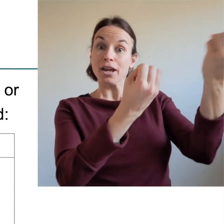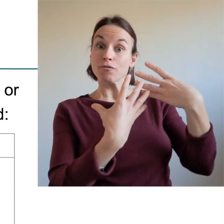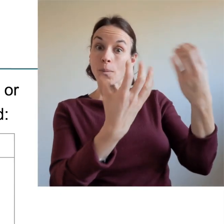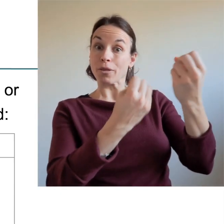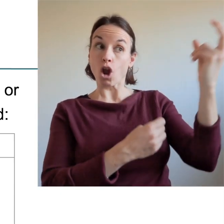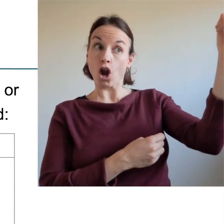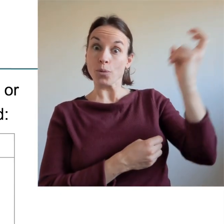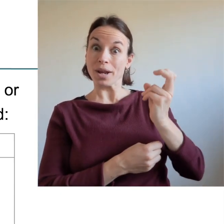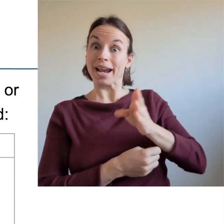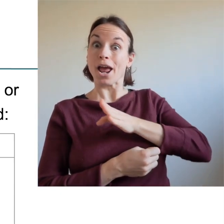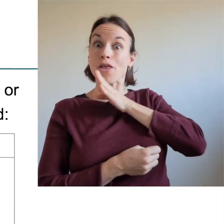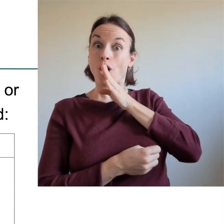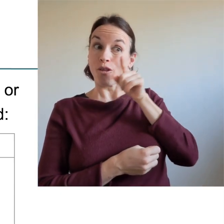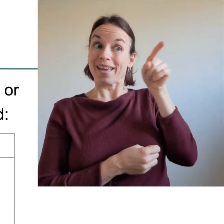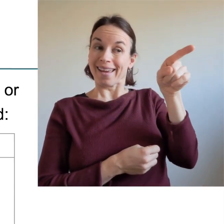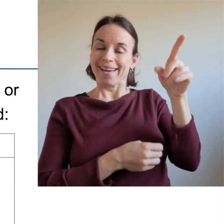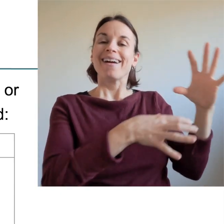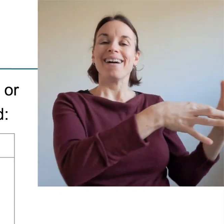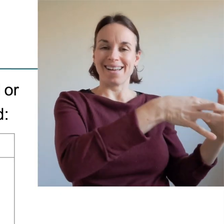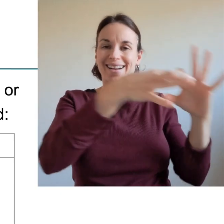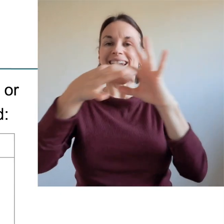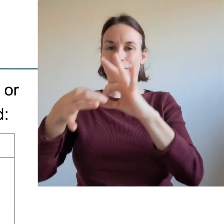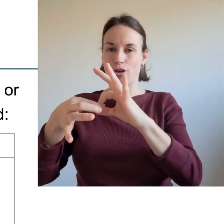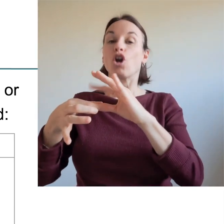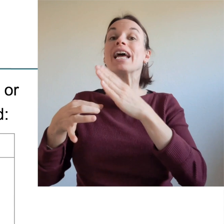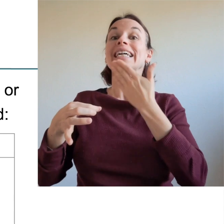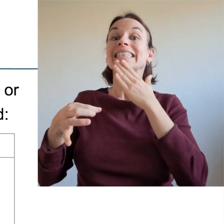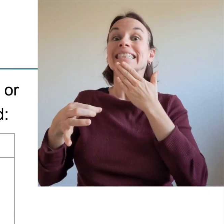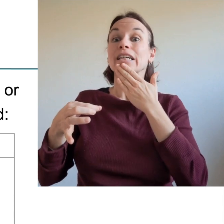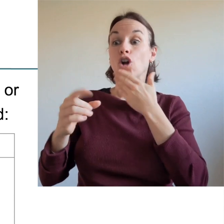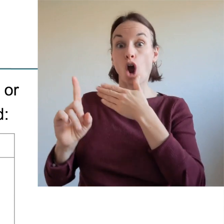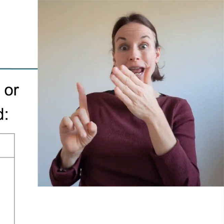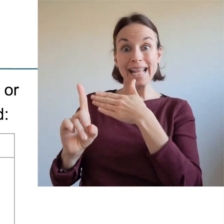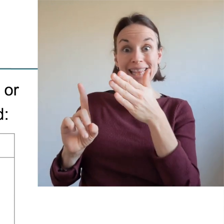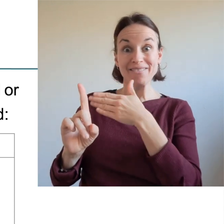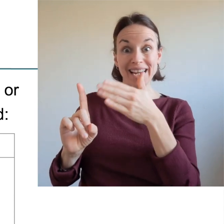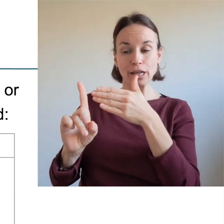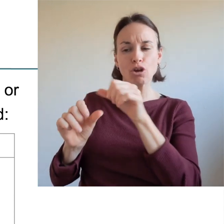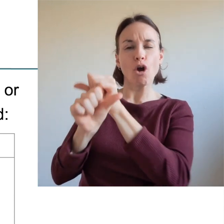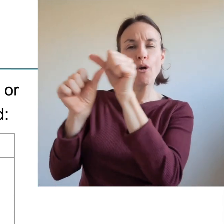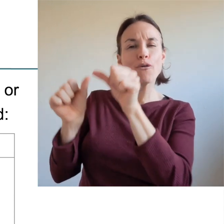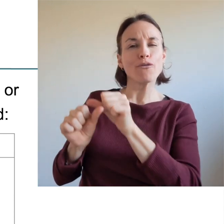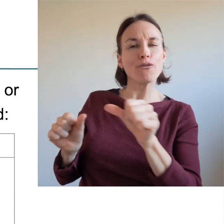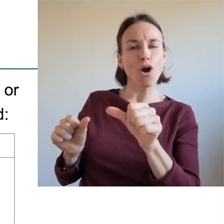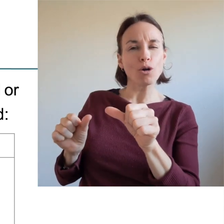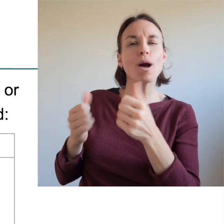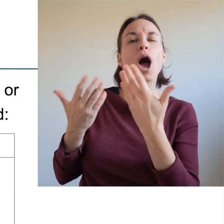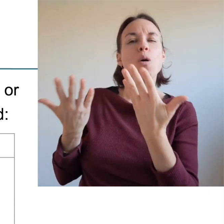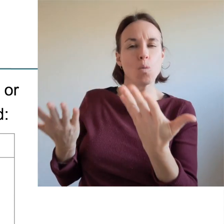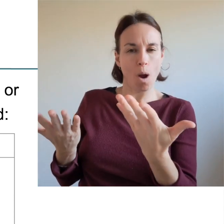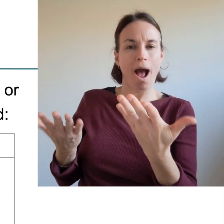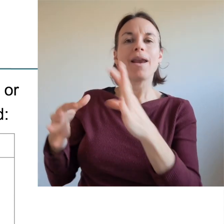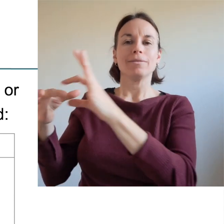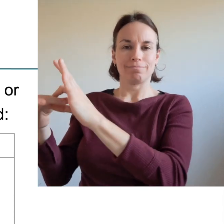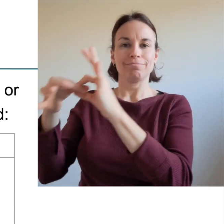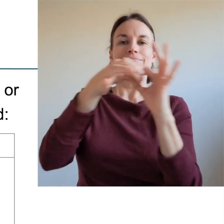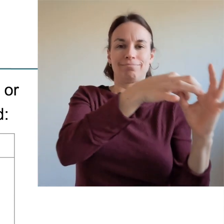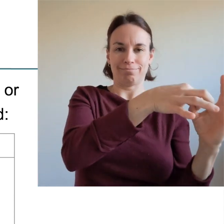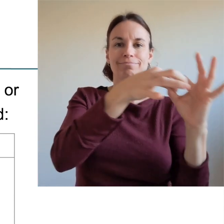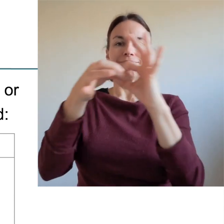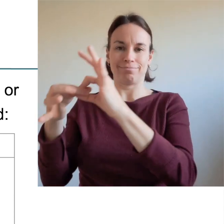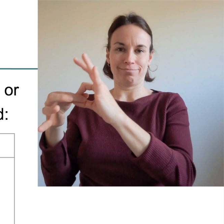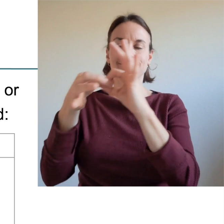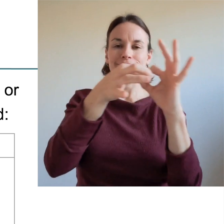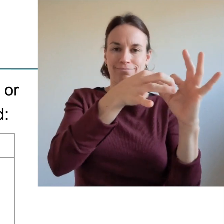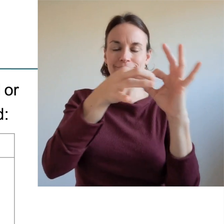Contrary to the case of non-manual markers, evidence type influences the choice of the manual sign, typically